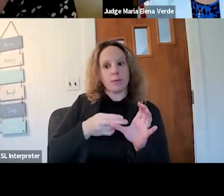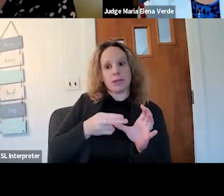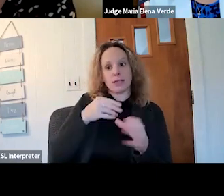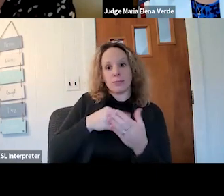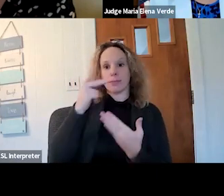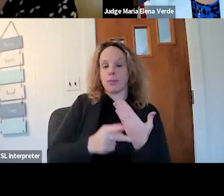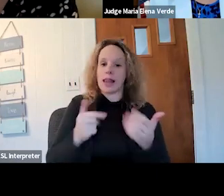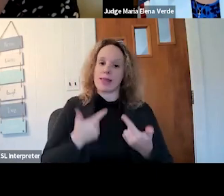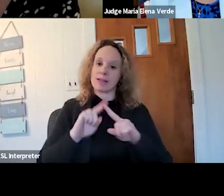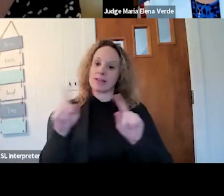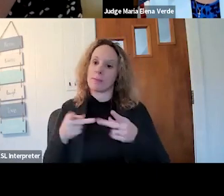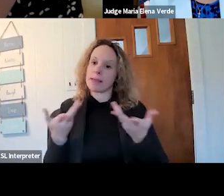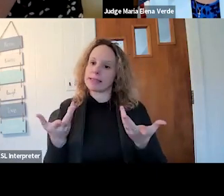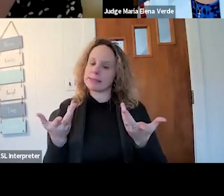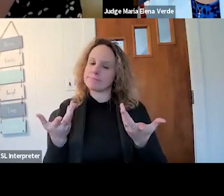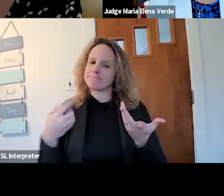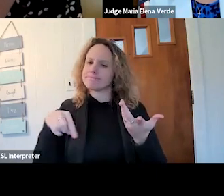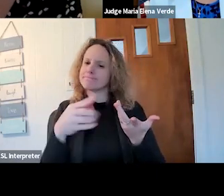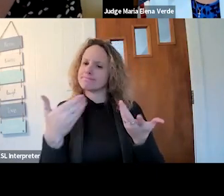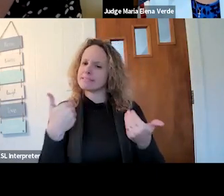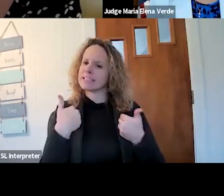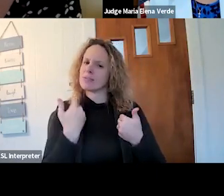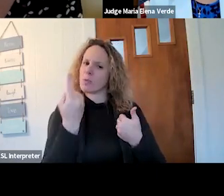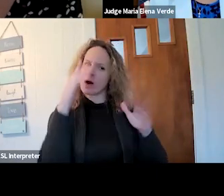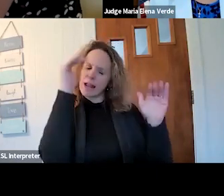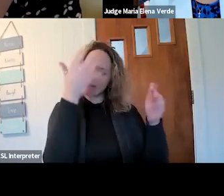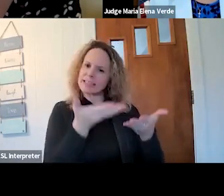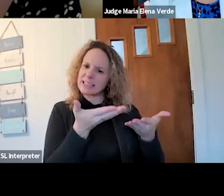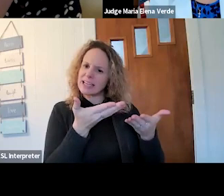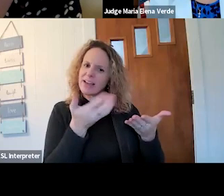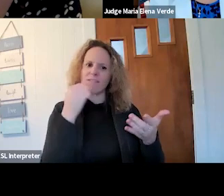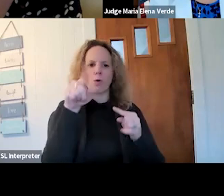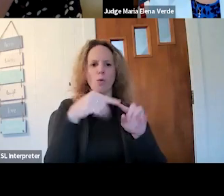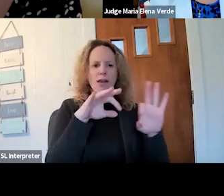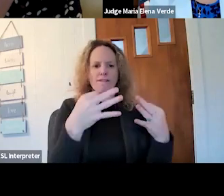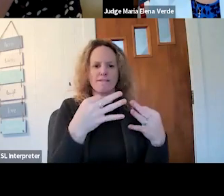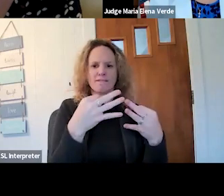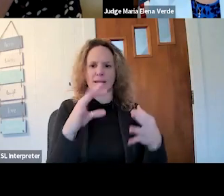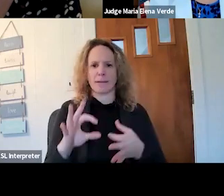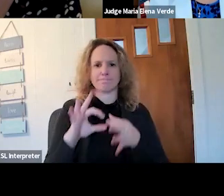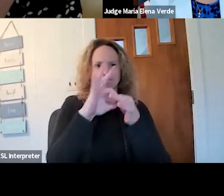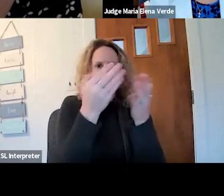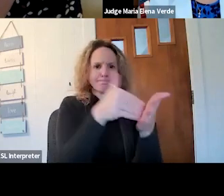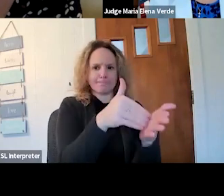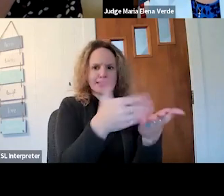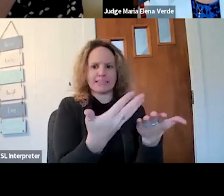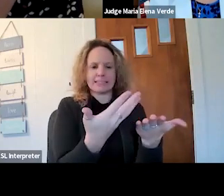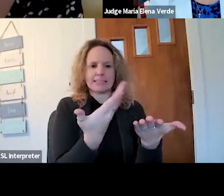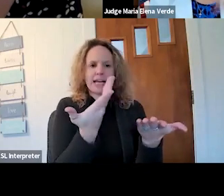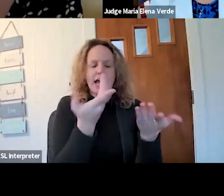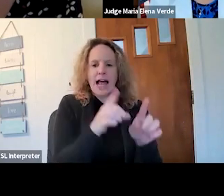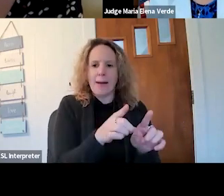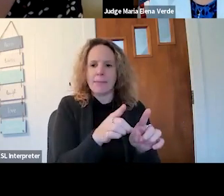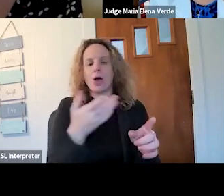living somewhere else, they might have one set of expectations for when that family reunification happens. It might be, I'm